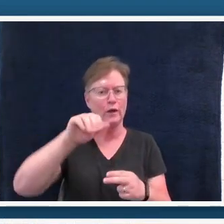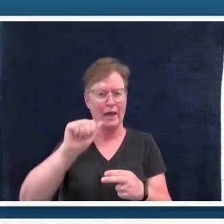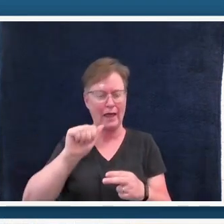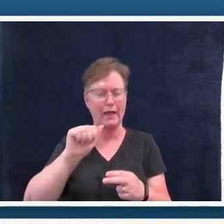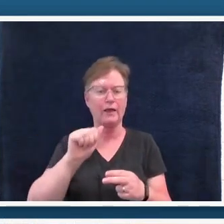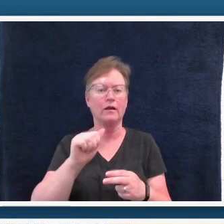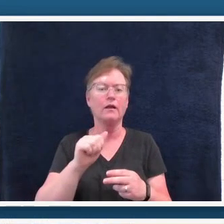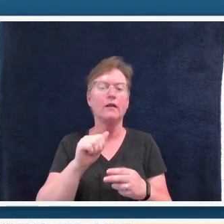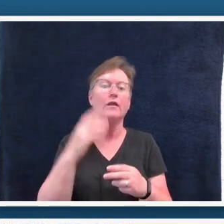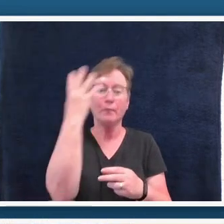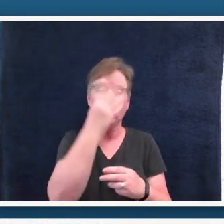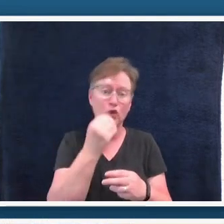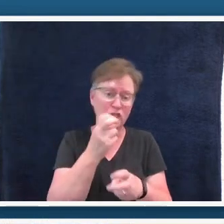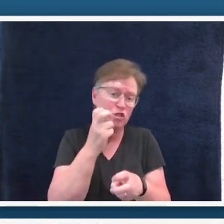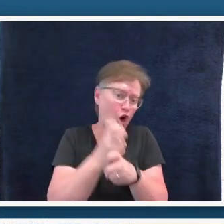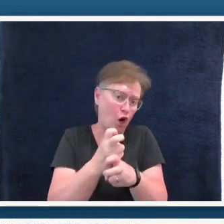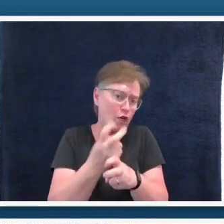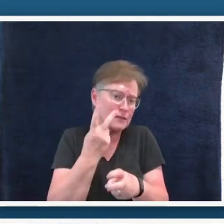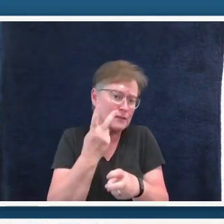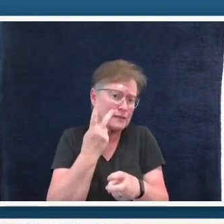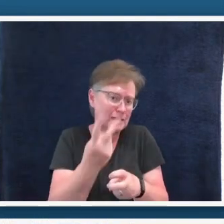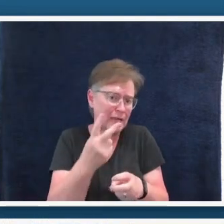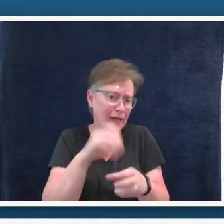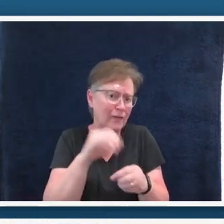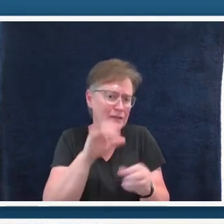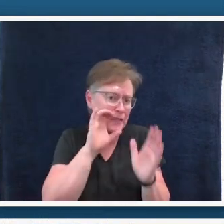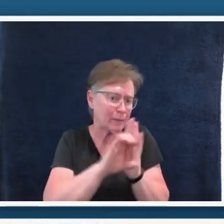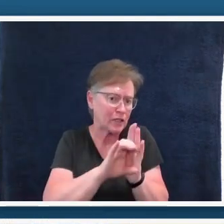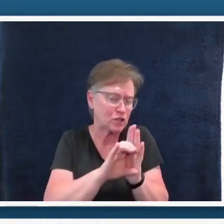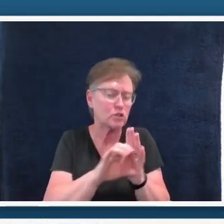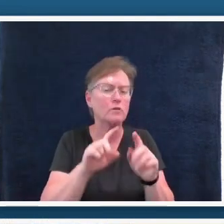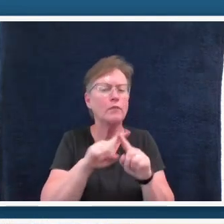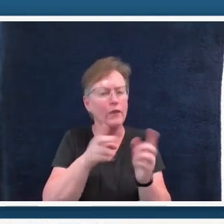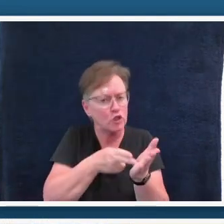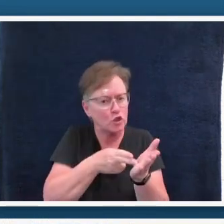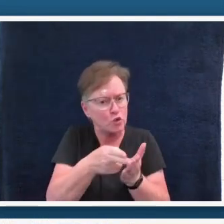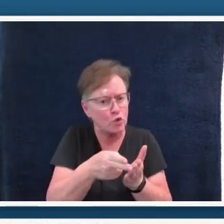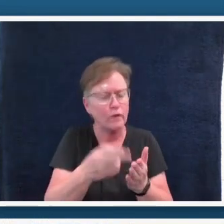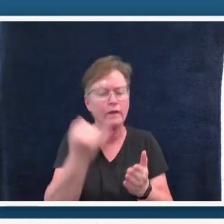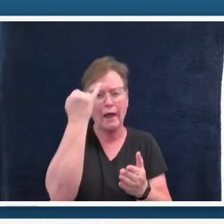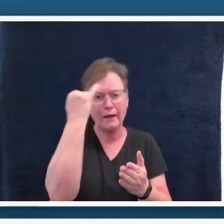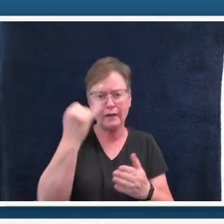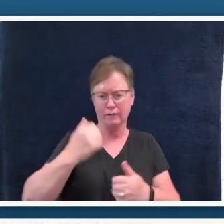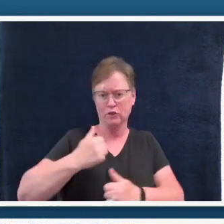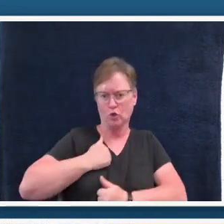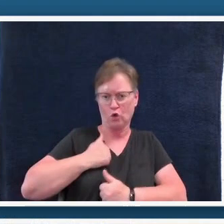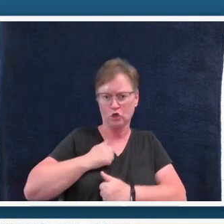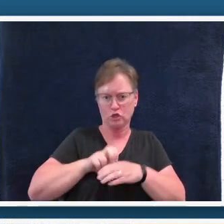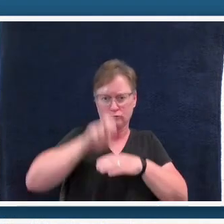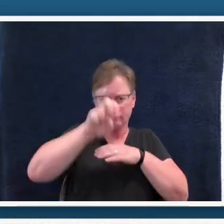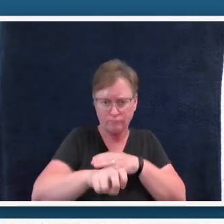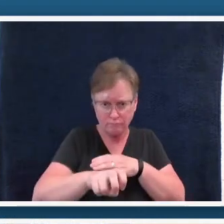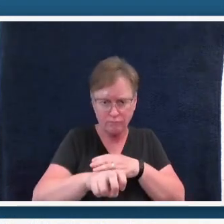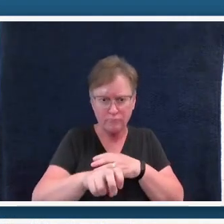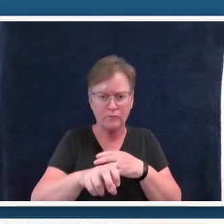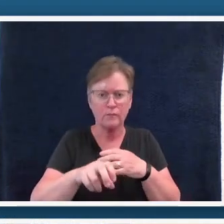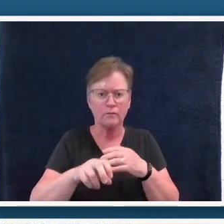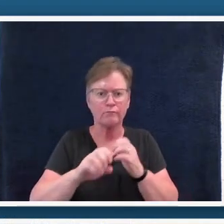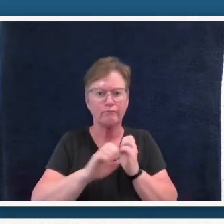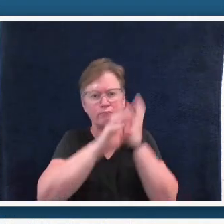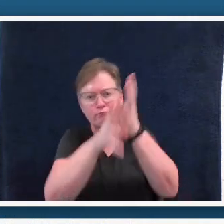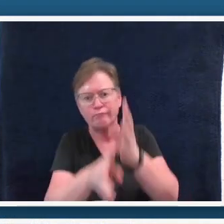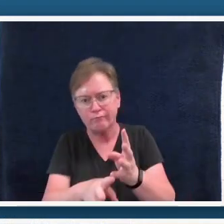As we mentioned, truth and the idea of soldiers jumping on the ground and making the idea of fighting to come